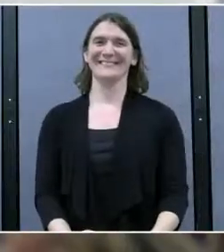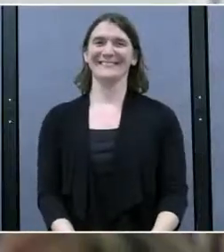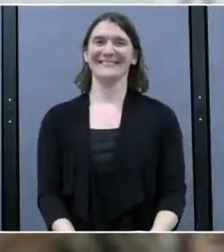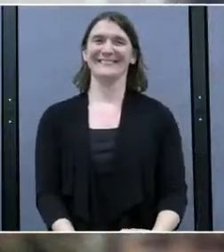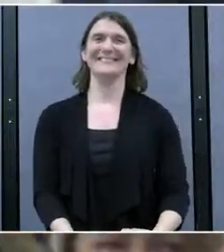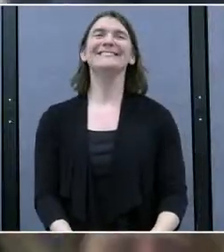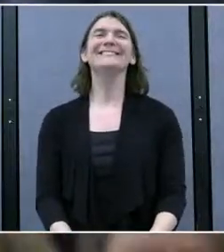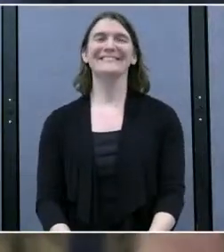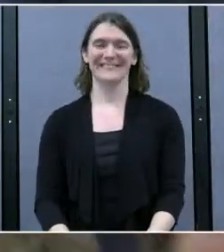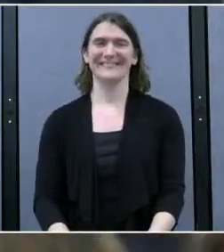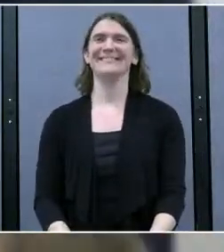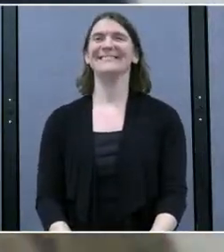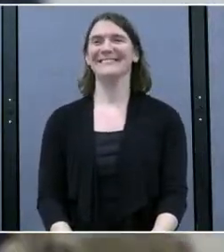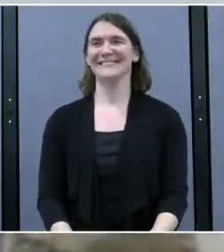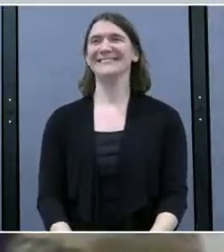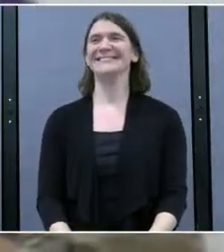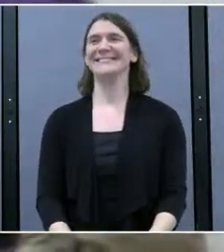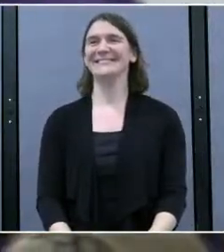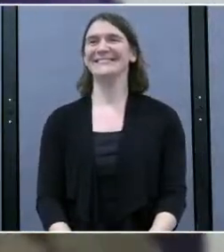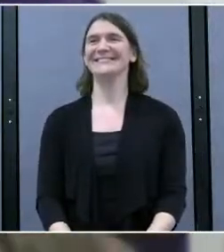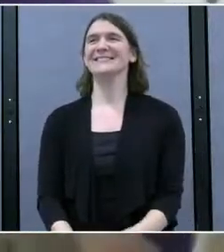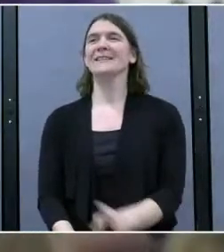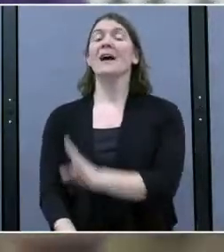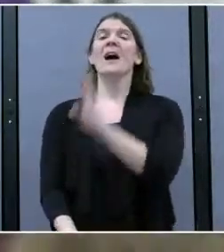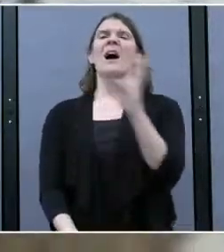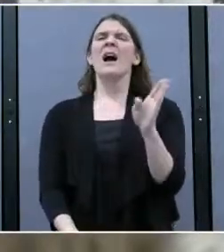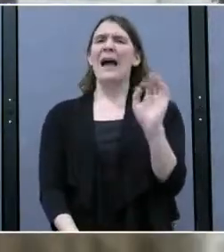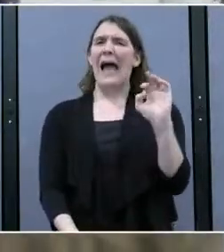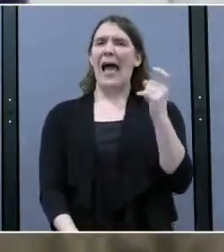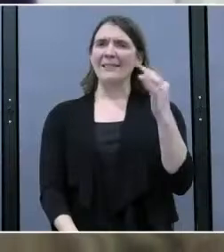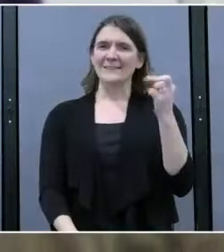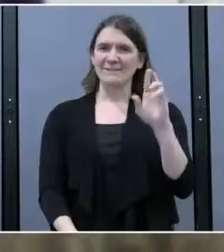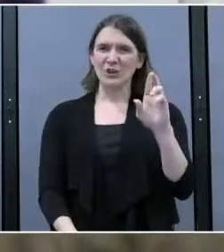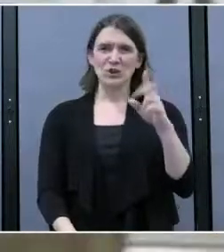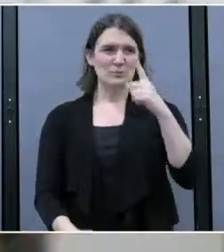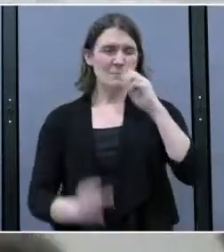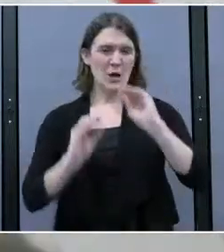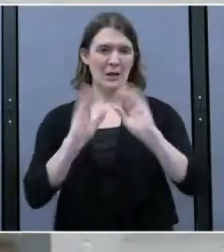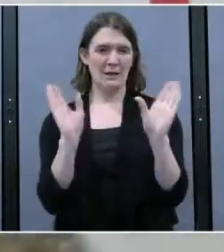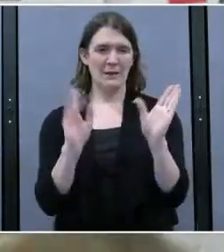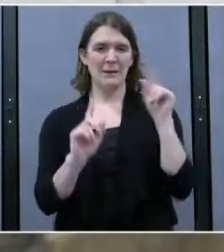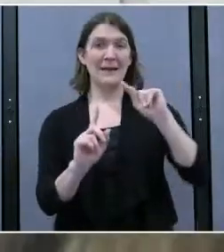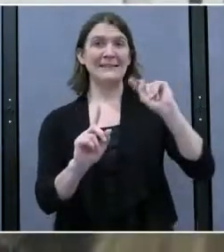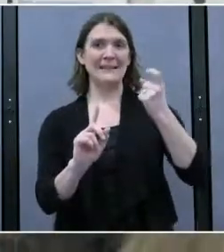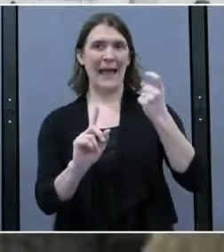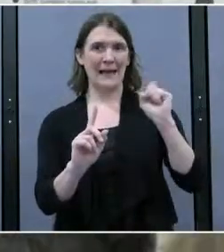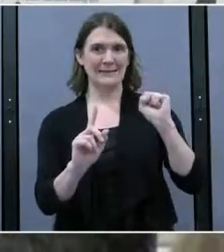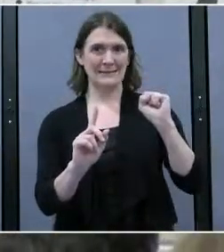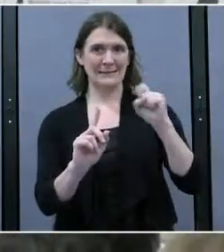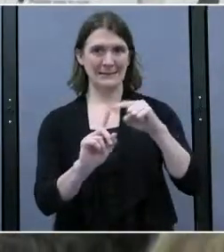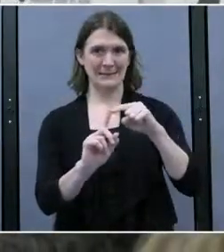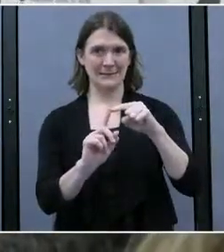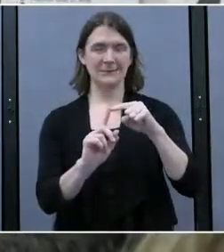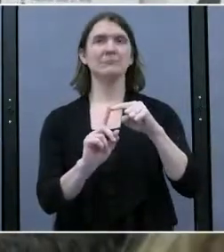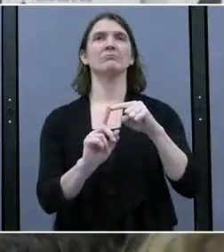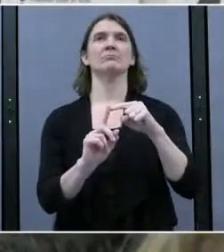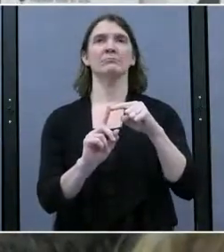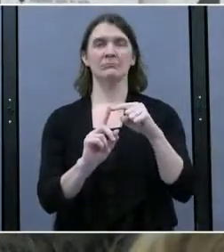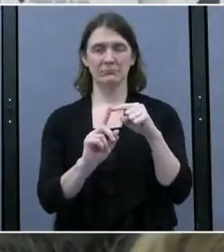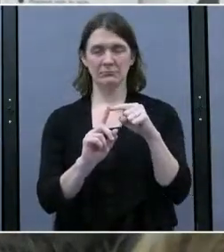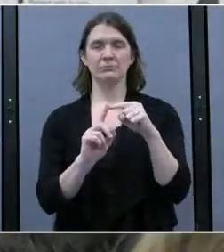Thank you. Hey, great. Just clarifying question on taxes. When we're talking about